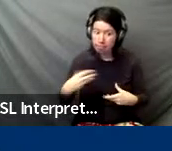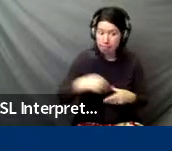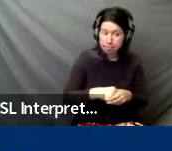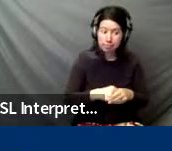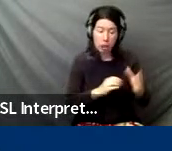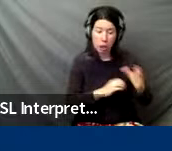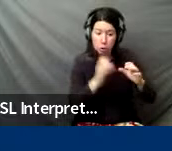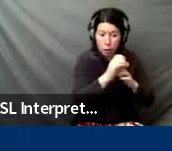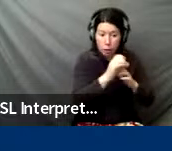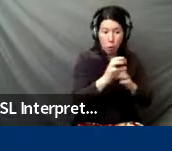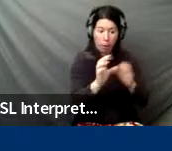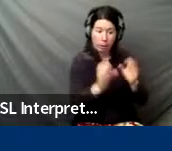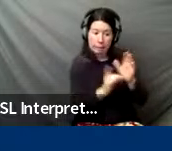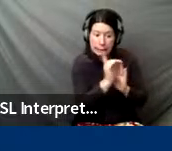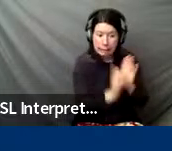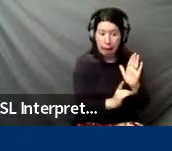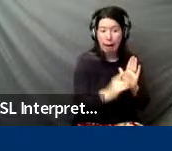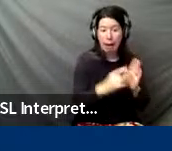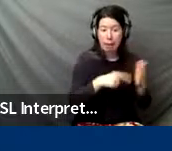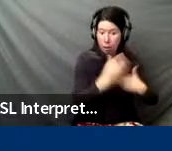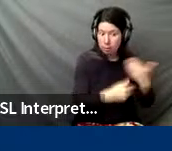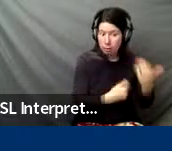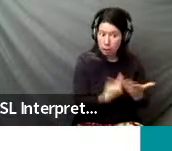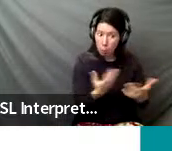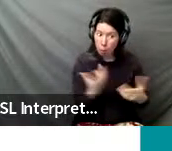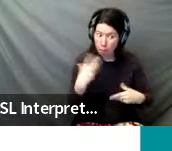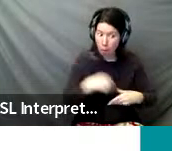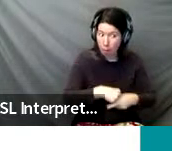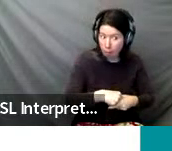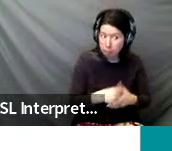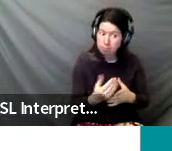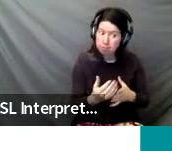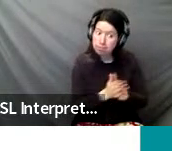it. And so if you can go to the next slide.